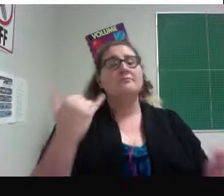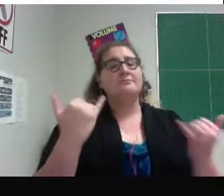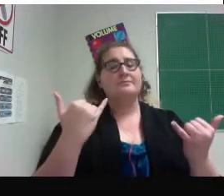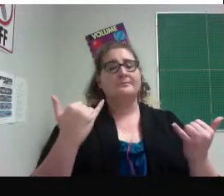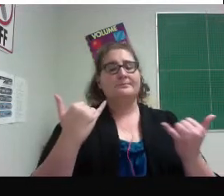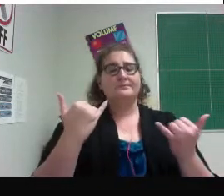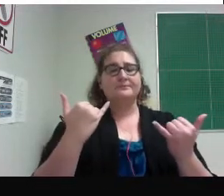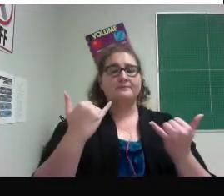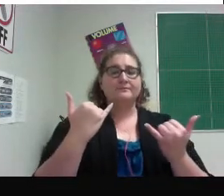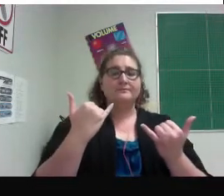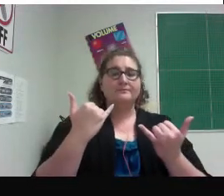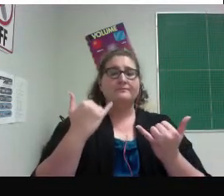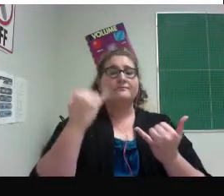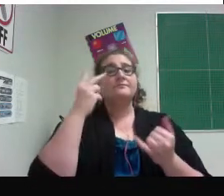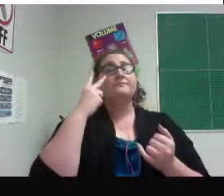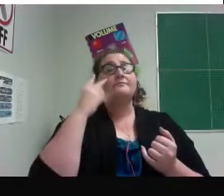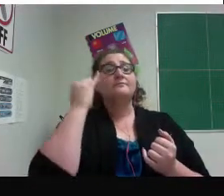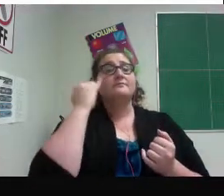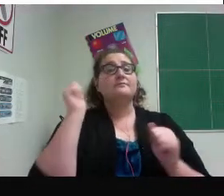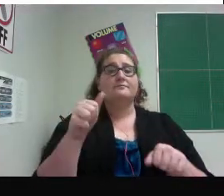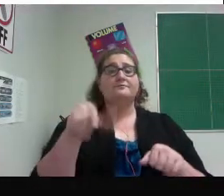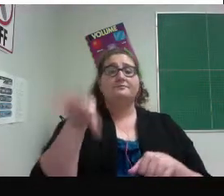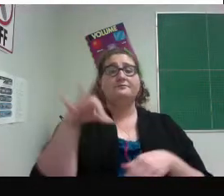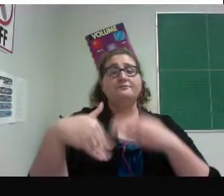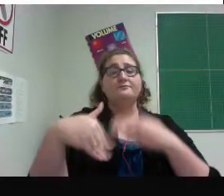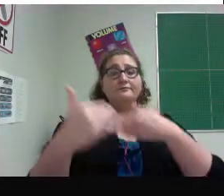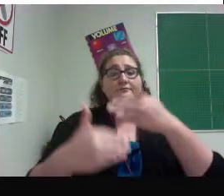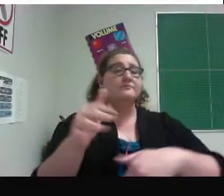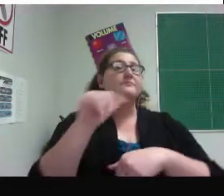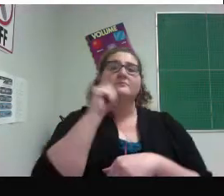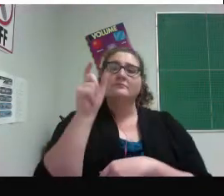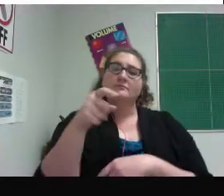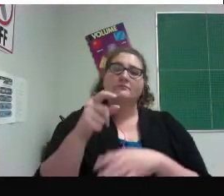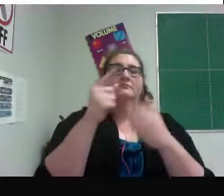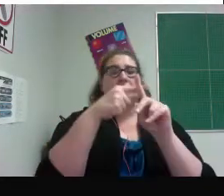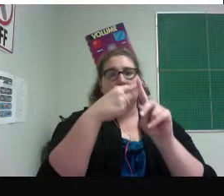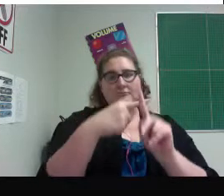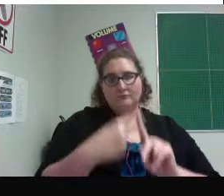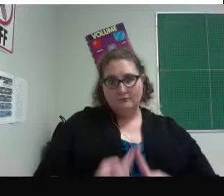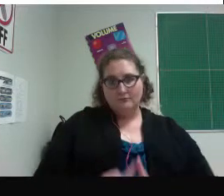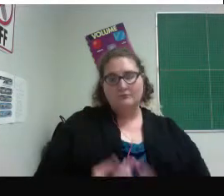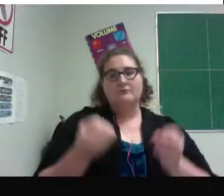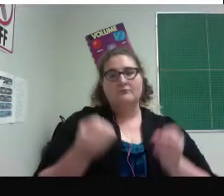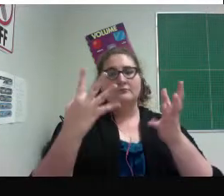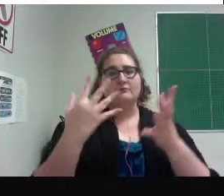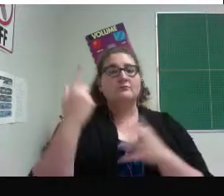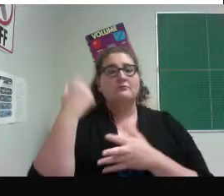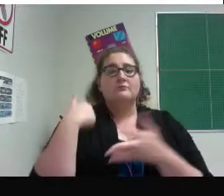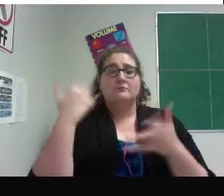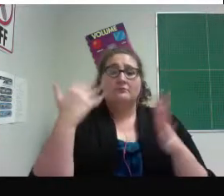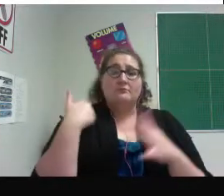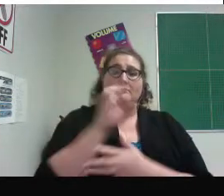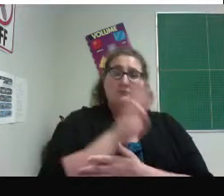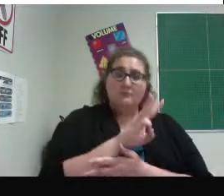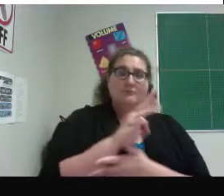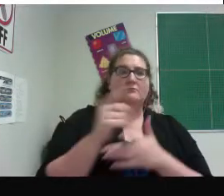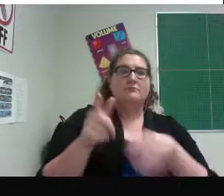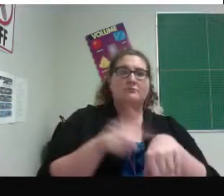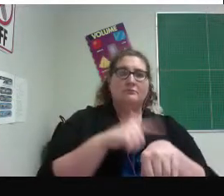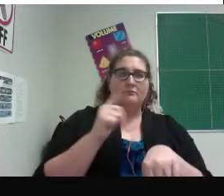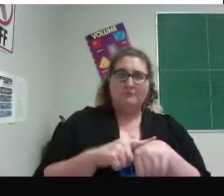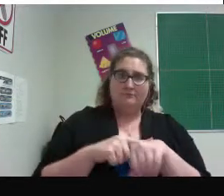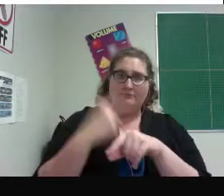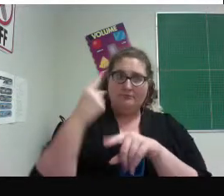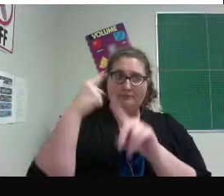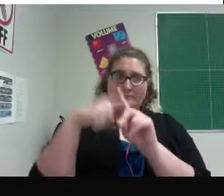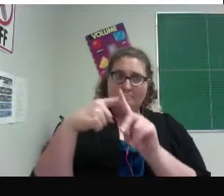36. Now, let's see if we can find a pattern so that way I don't have to add up the first 30 odd numbers, because already at 6 it was taking